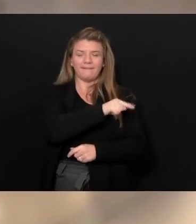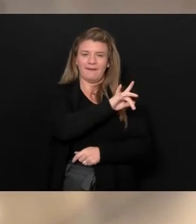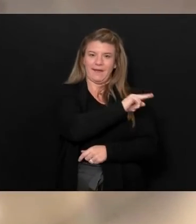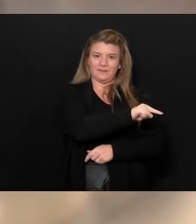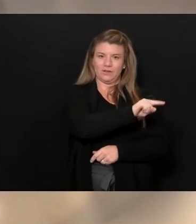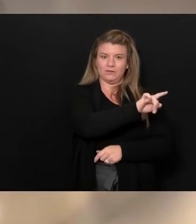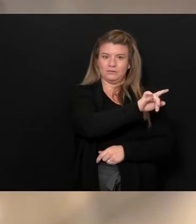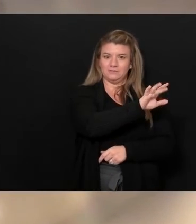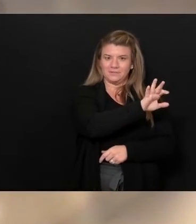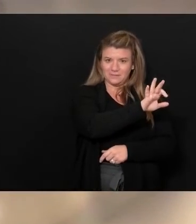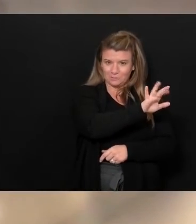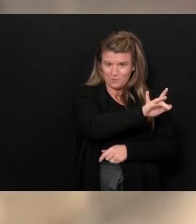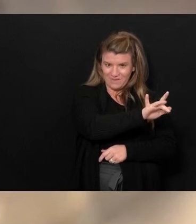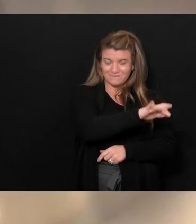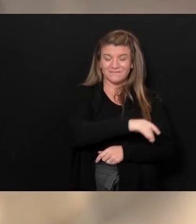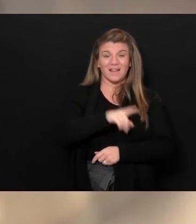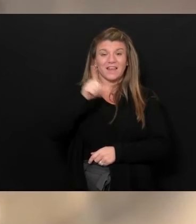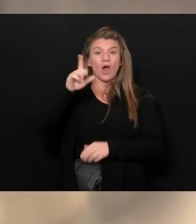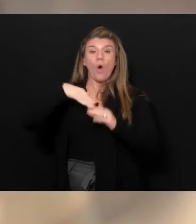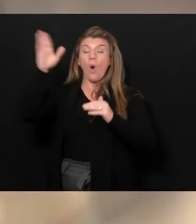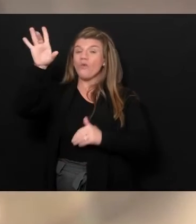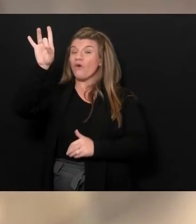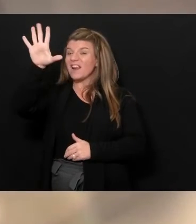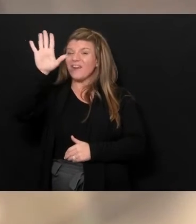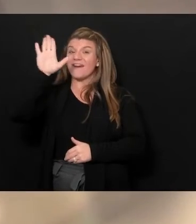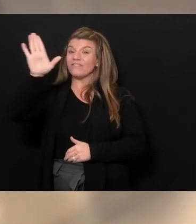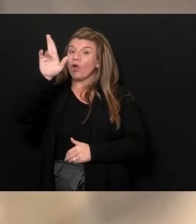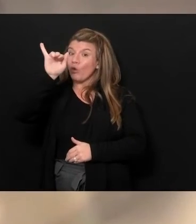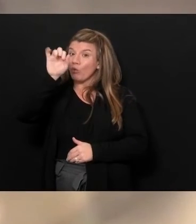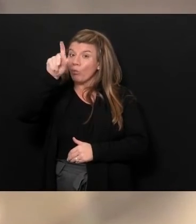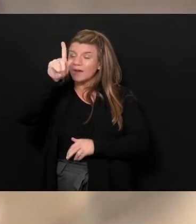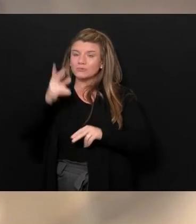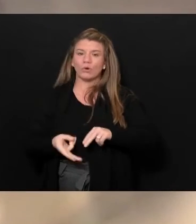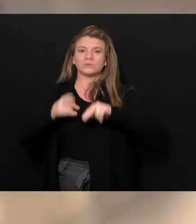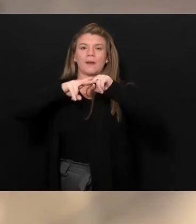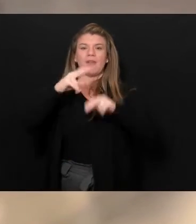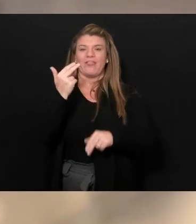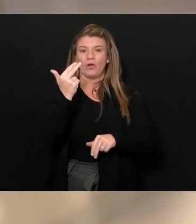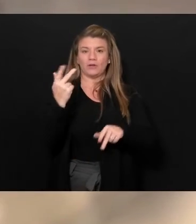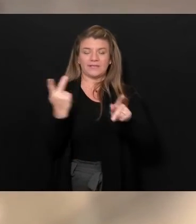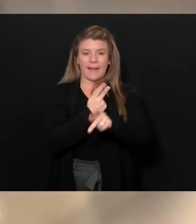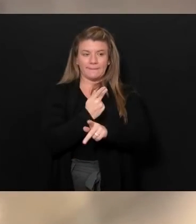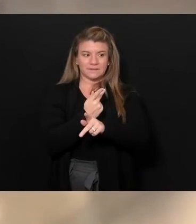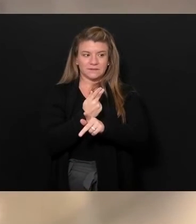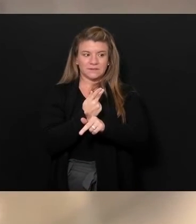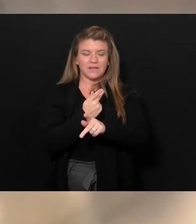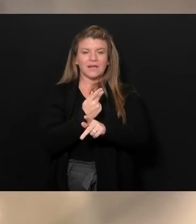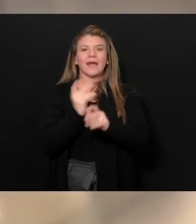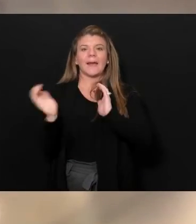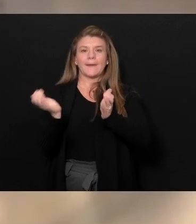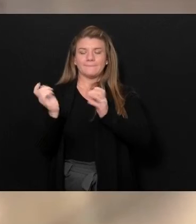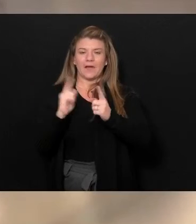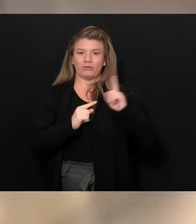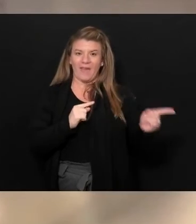over 85-year-olds, then their risk of hospitalizations is 13 times higher than the 18 to 29-year-olds.